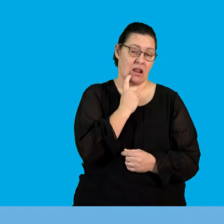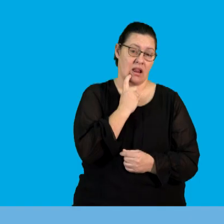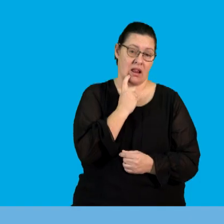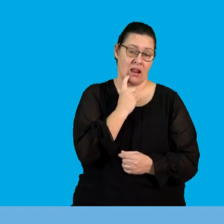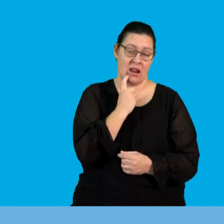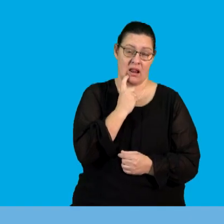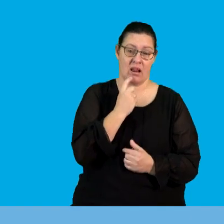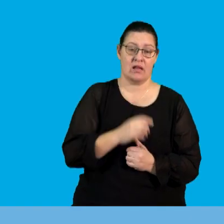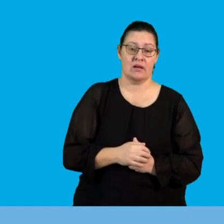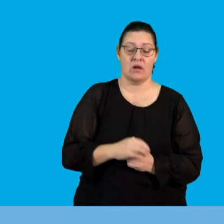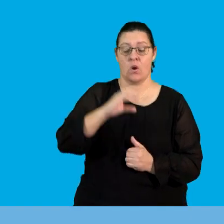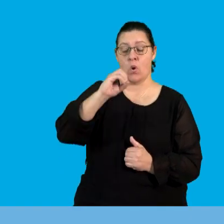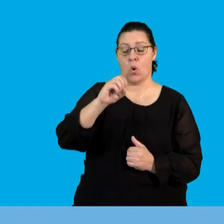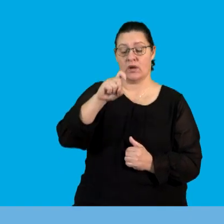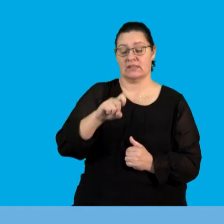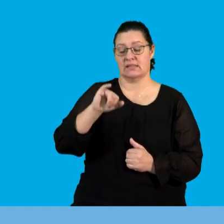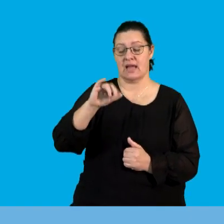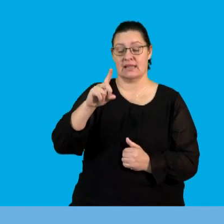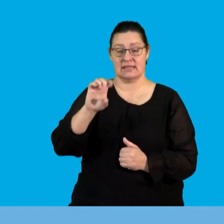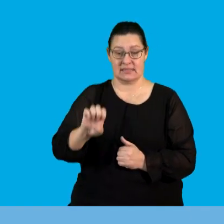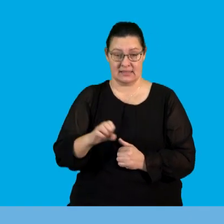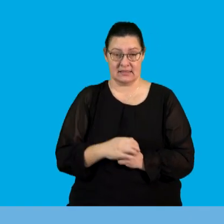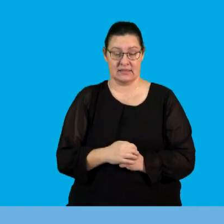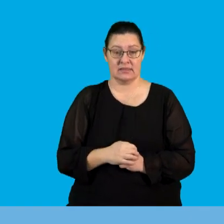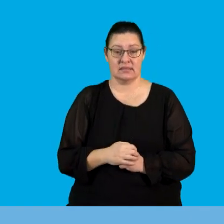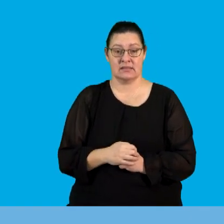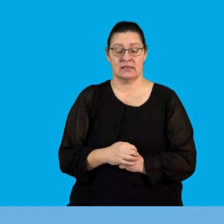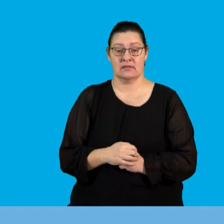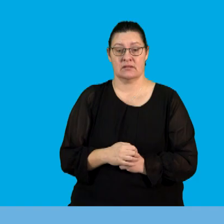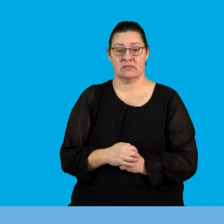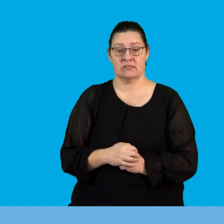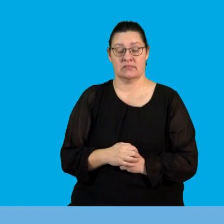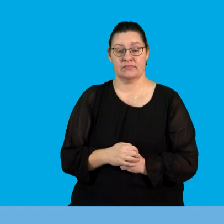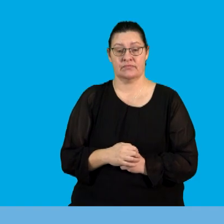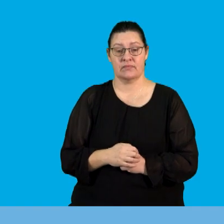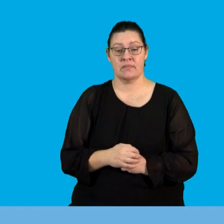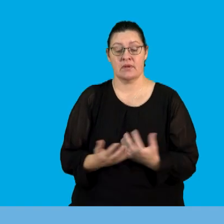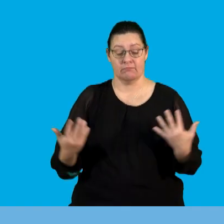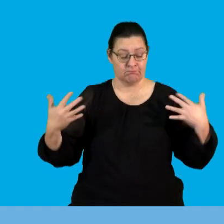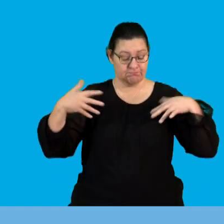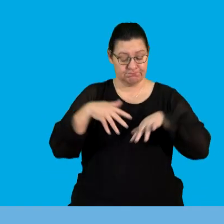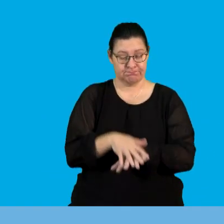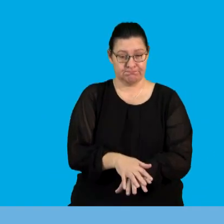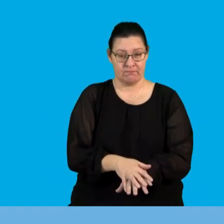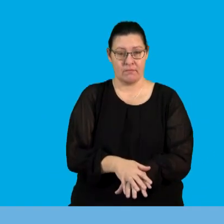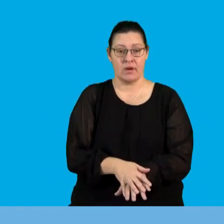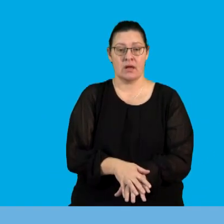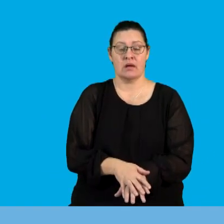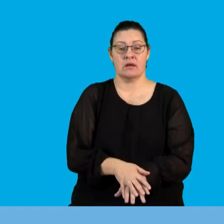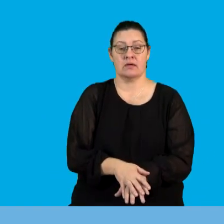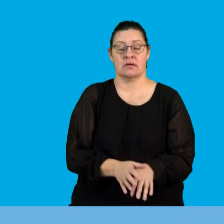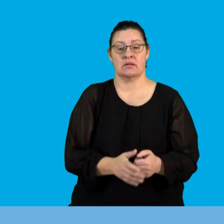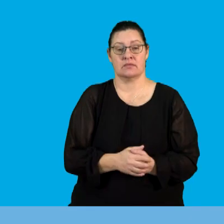metal oxide Metal, it's our Ca, our oxide is